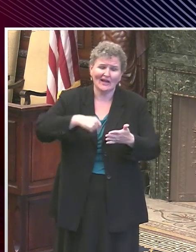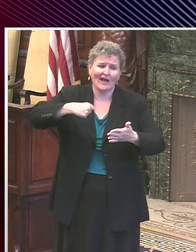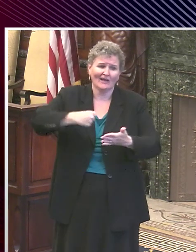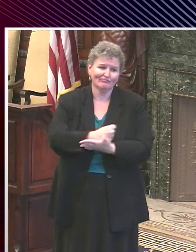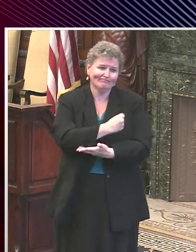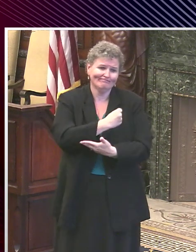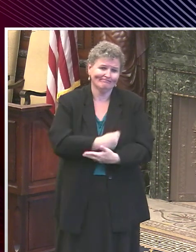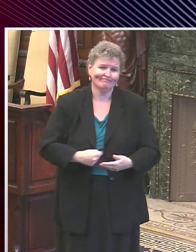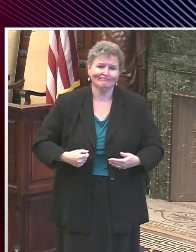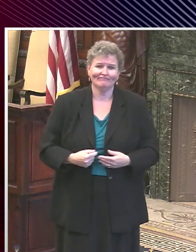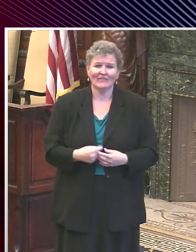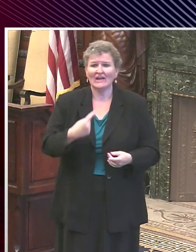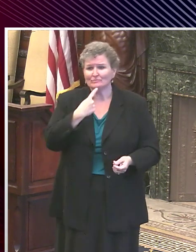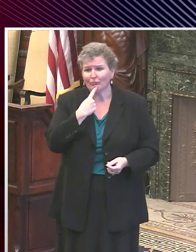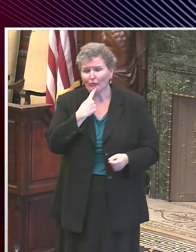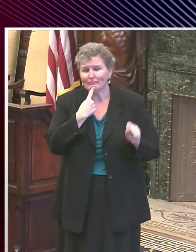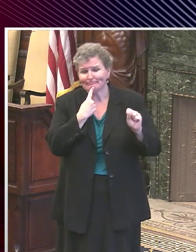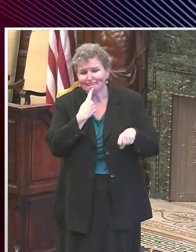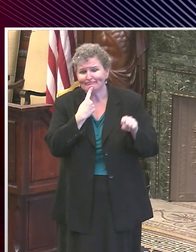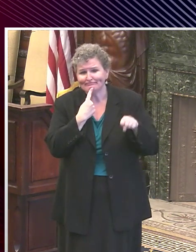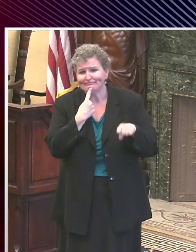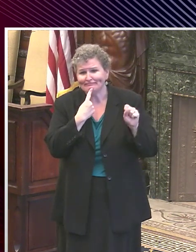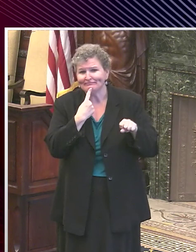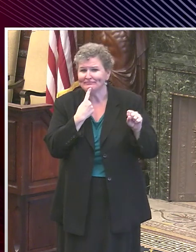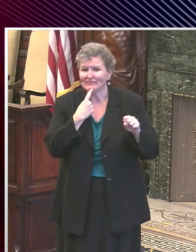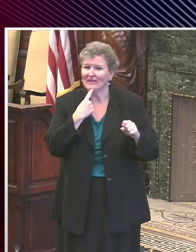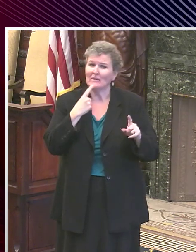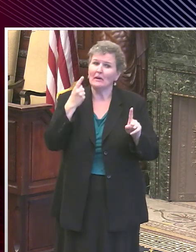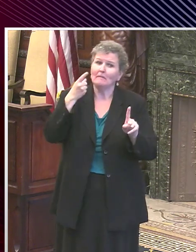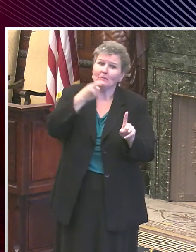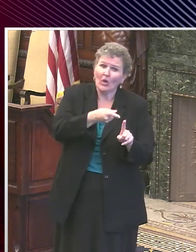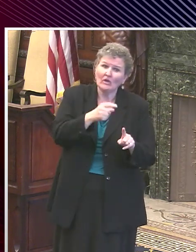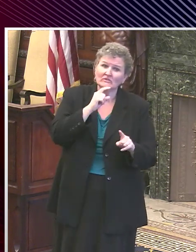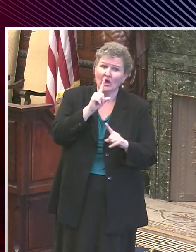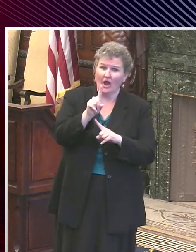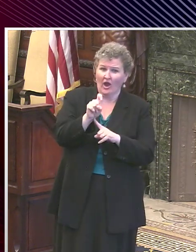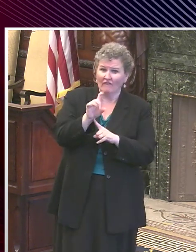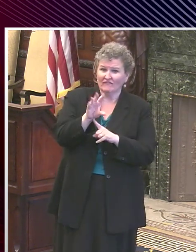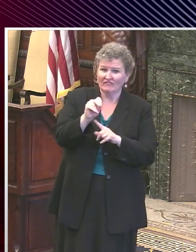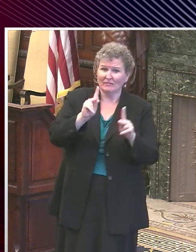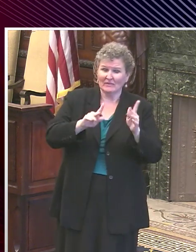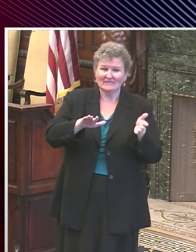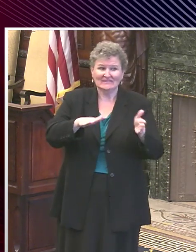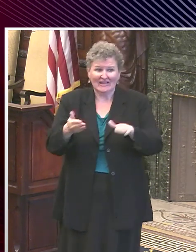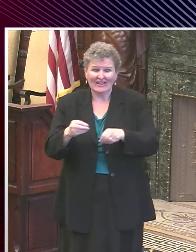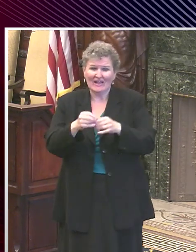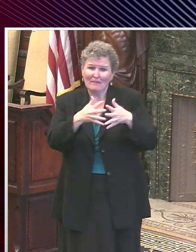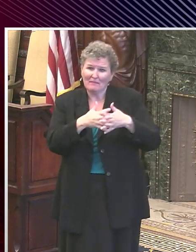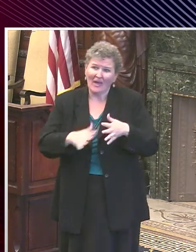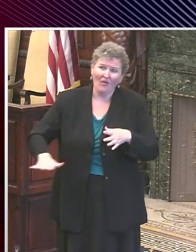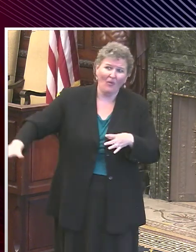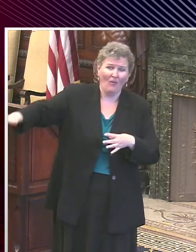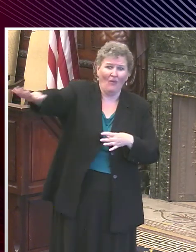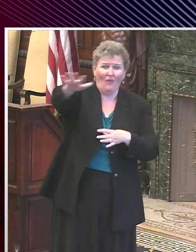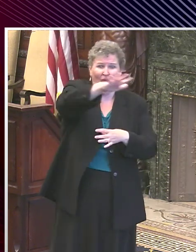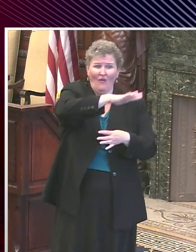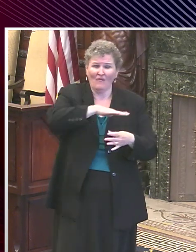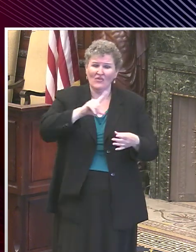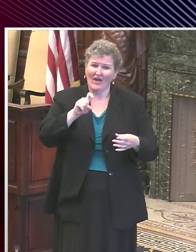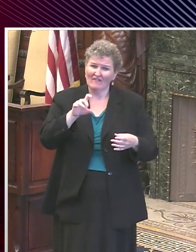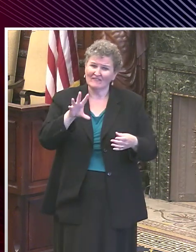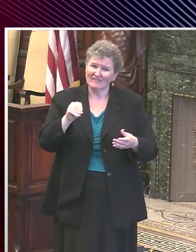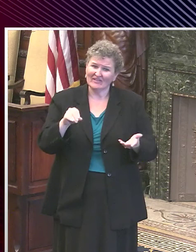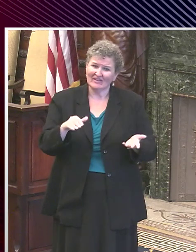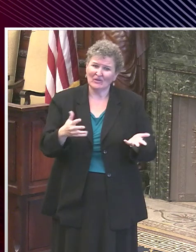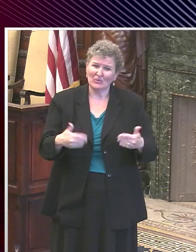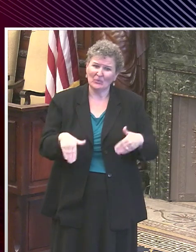it's disappointing. But in the scheme of things, with 150,000 dead Americans and federal government in chaos